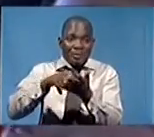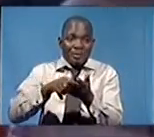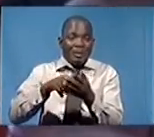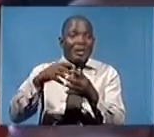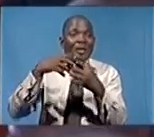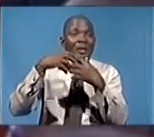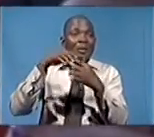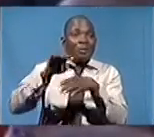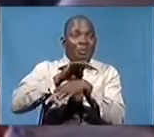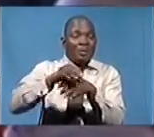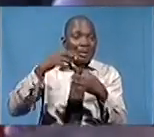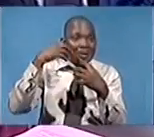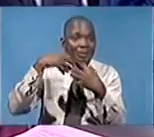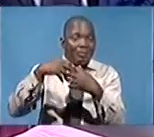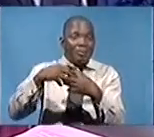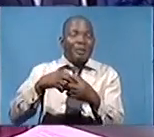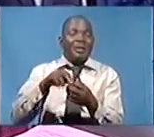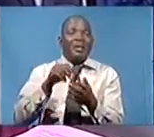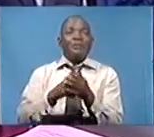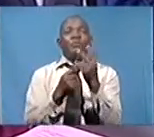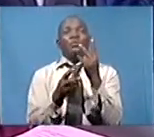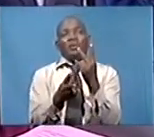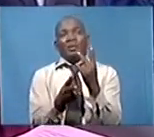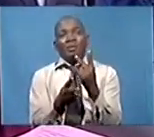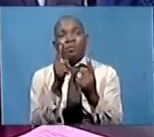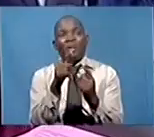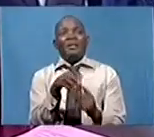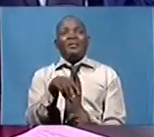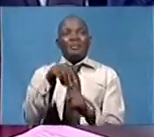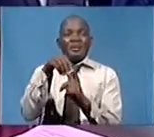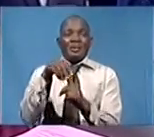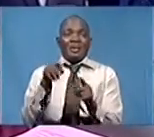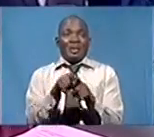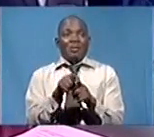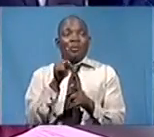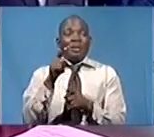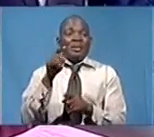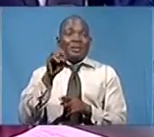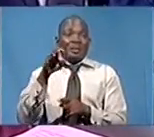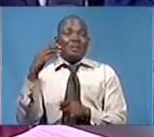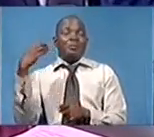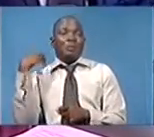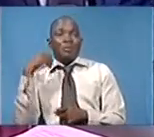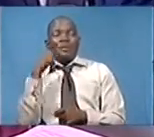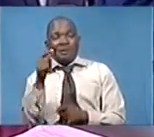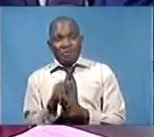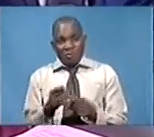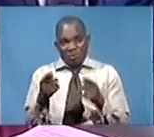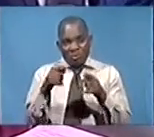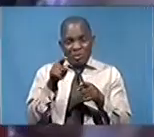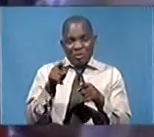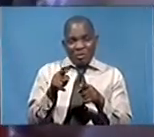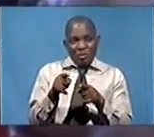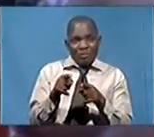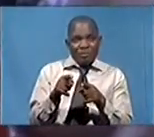is actually two types. One is facial, and as Dr. Farijan testified, when you swipe